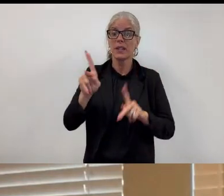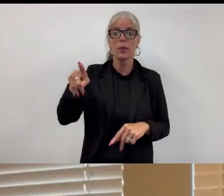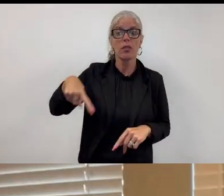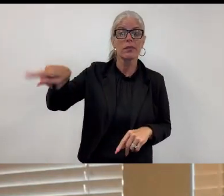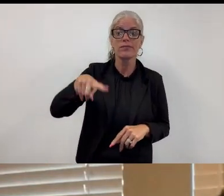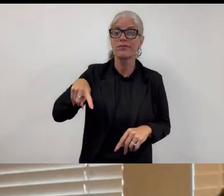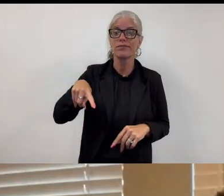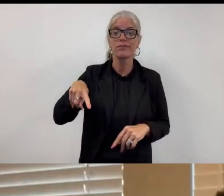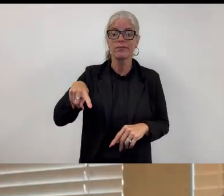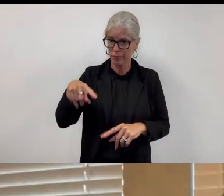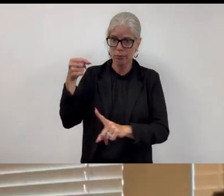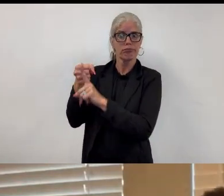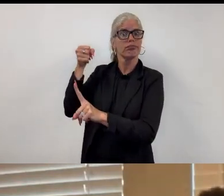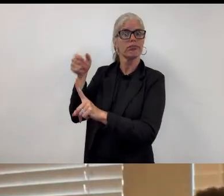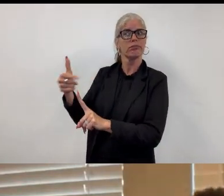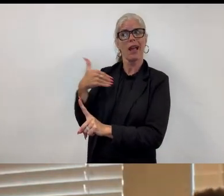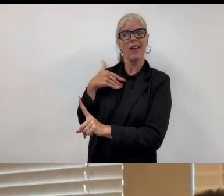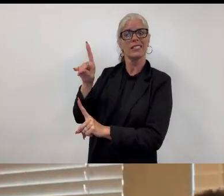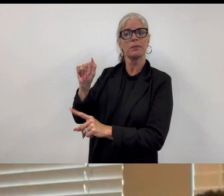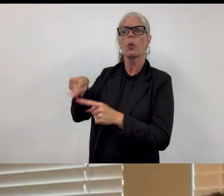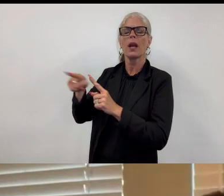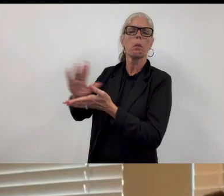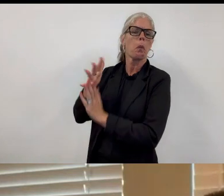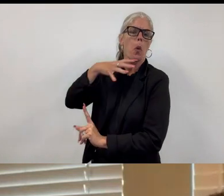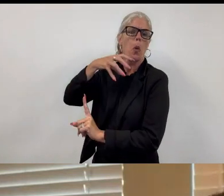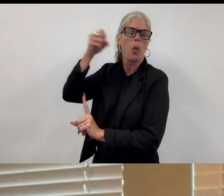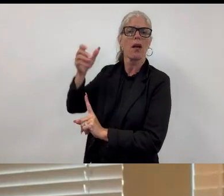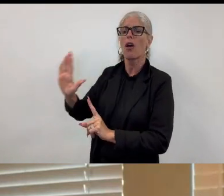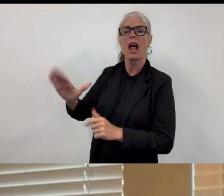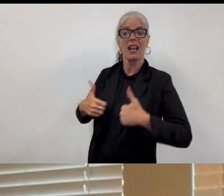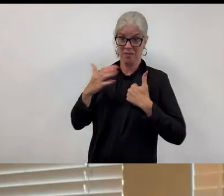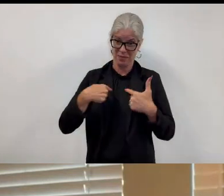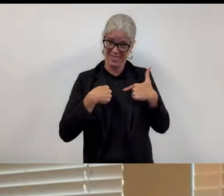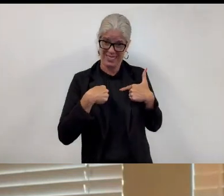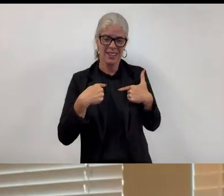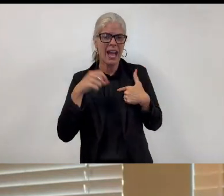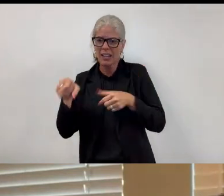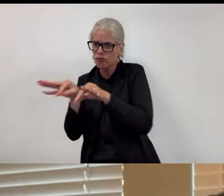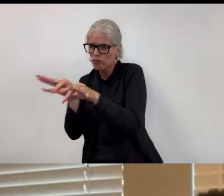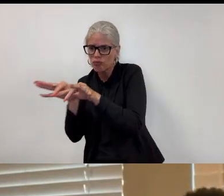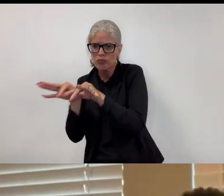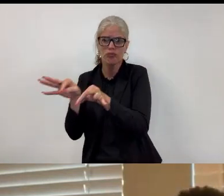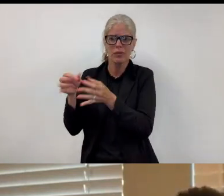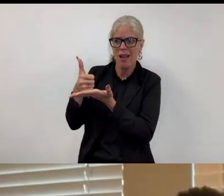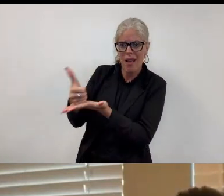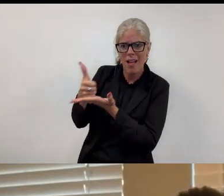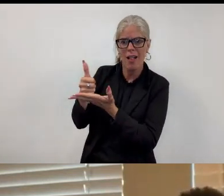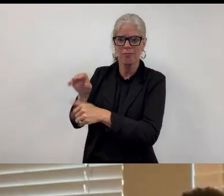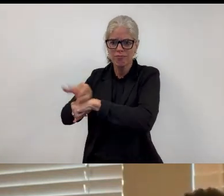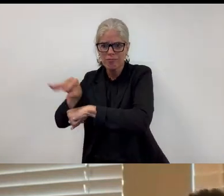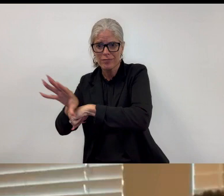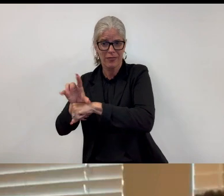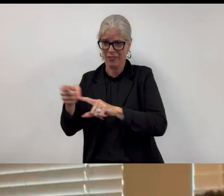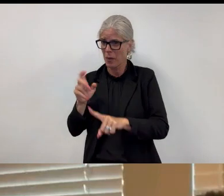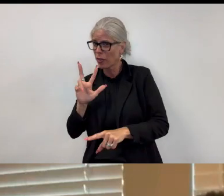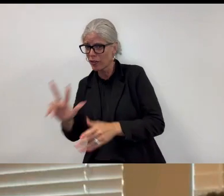importance, and I'll say this quickly as I know we're coming up on time, but especially for folks who have gained their disability later in life,